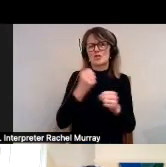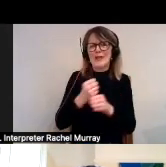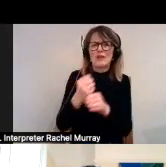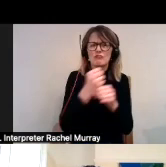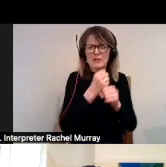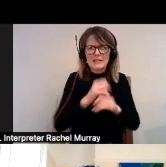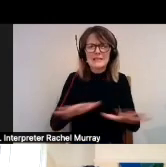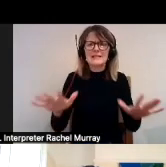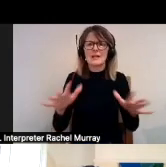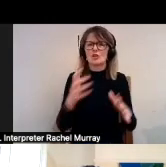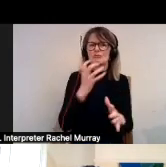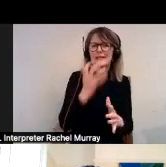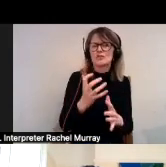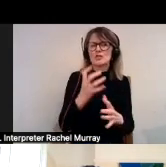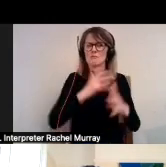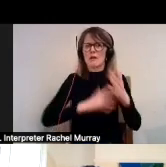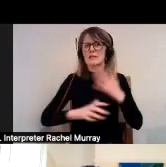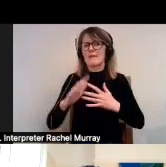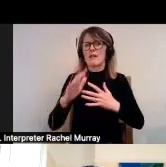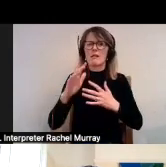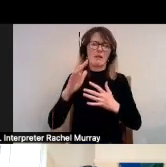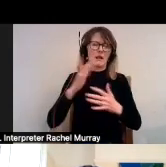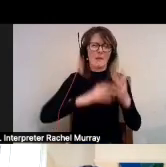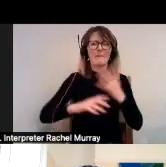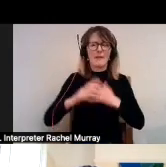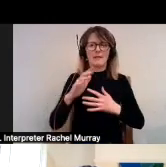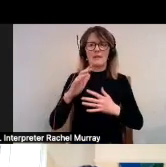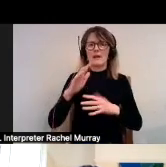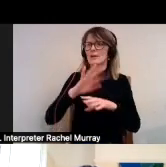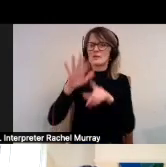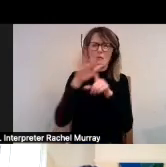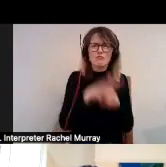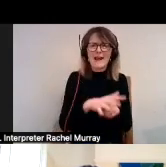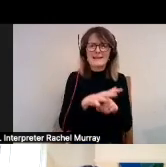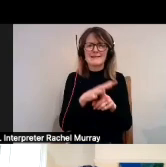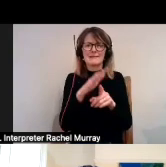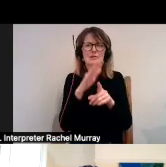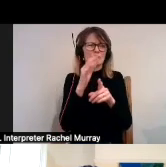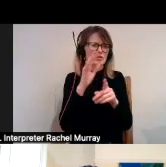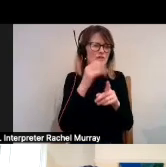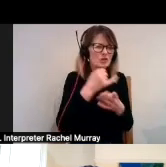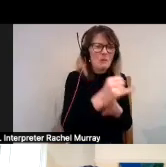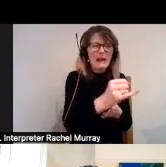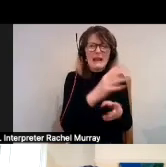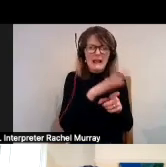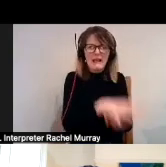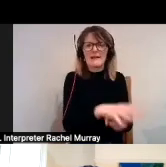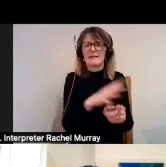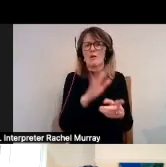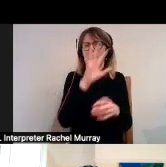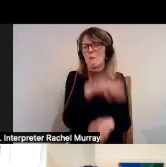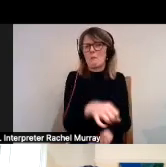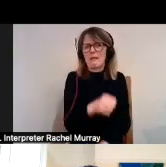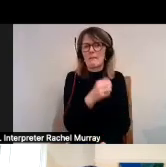not oppress, dominate, or overwhelm, because by doing so, we lose sight of ourselves, each